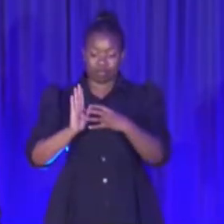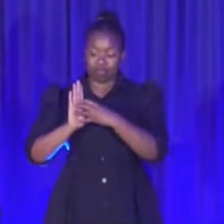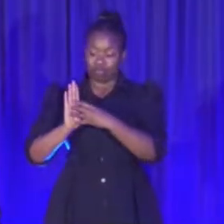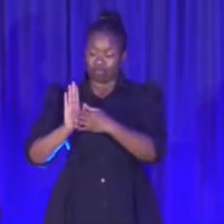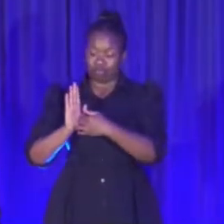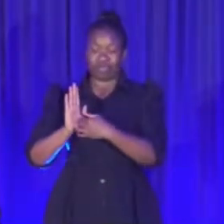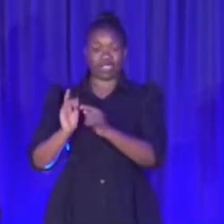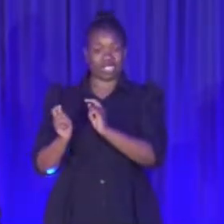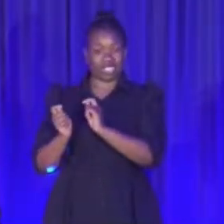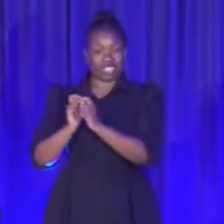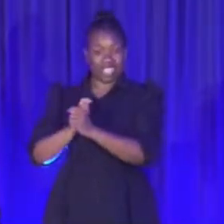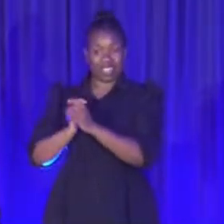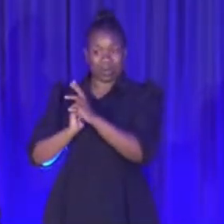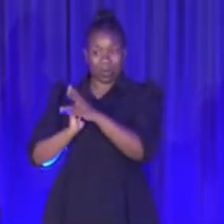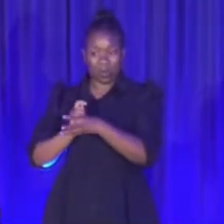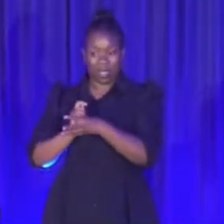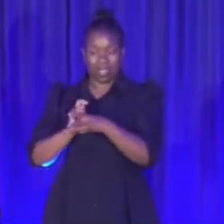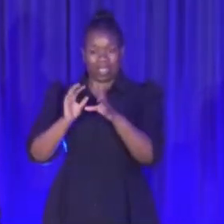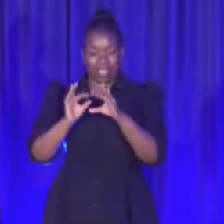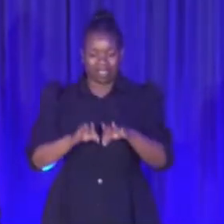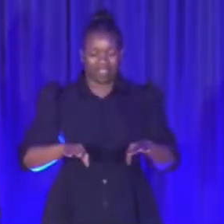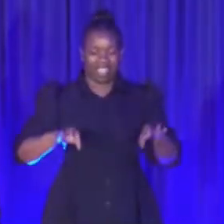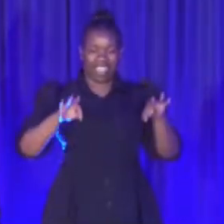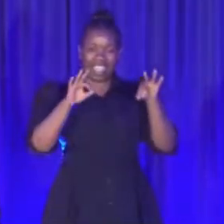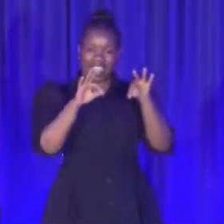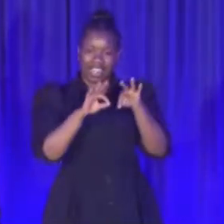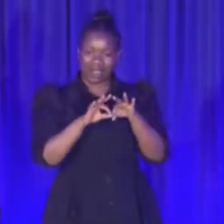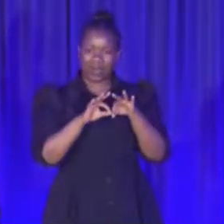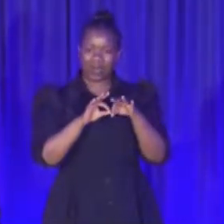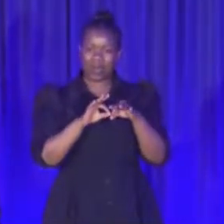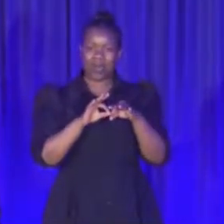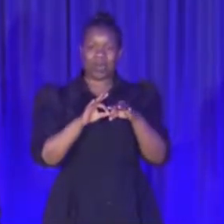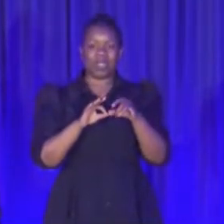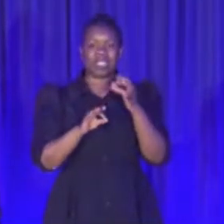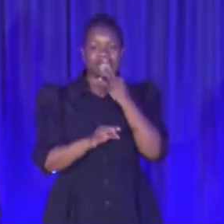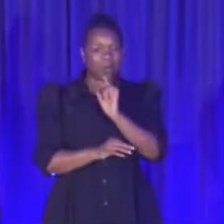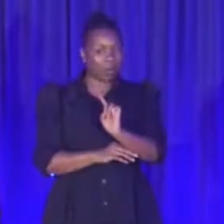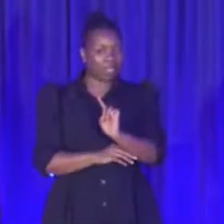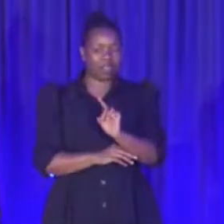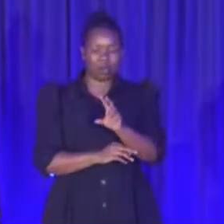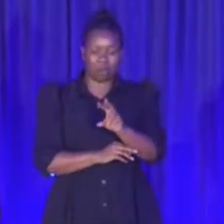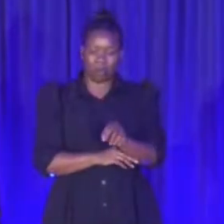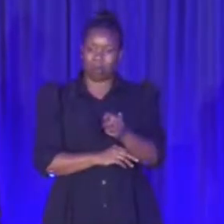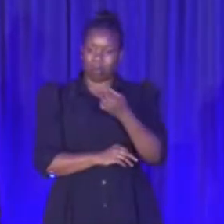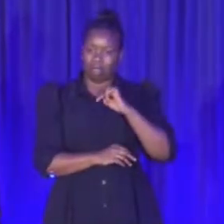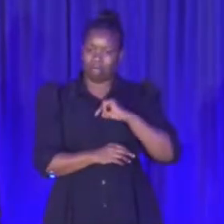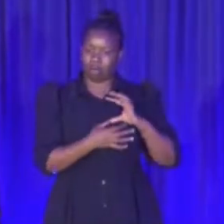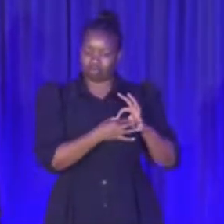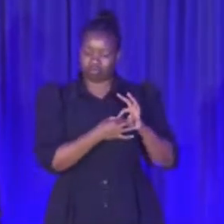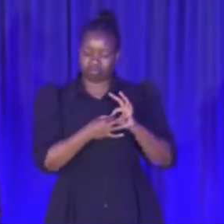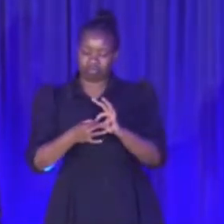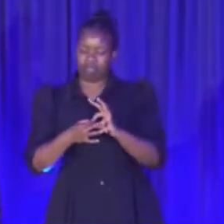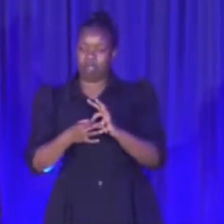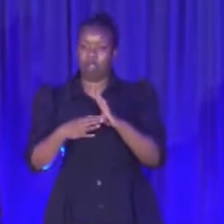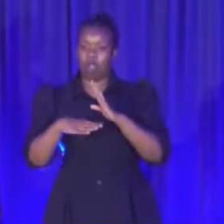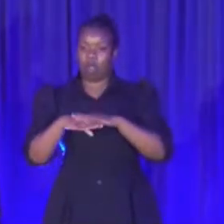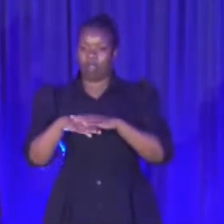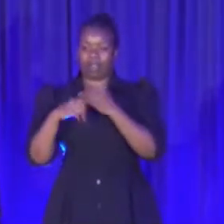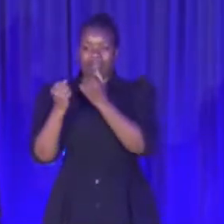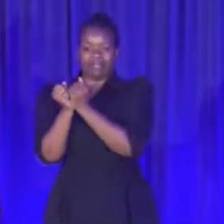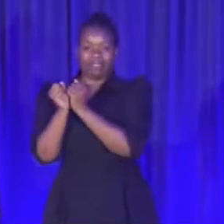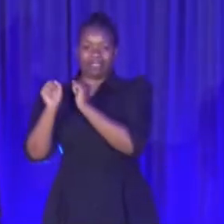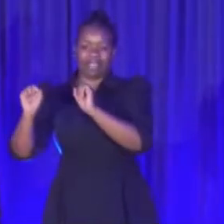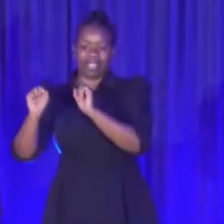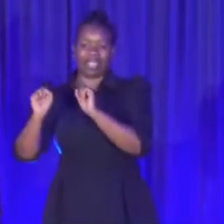change, the values it represents do not. Our commitment to free and fair elections